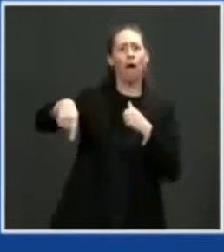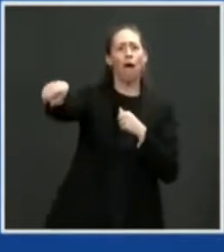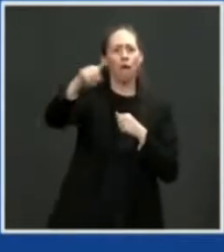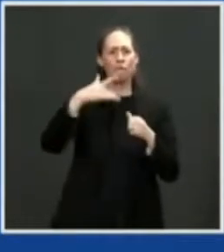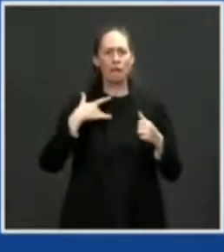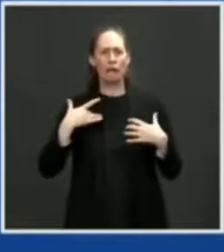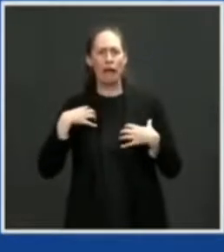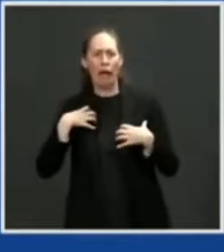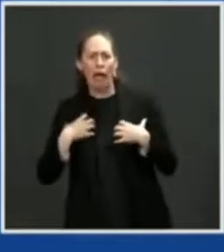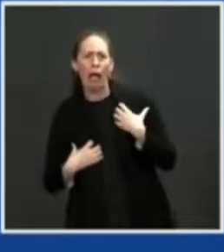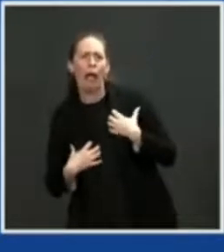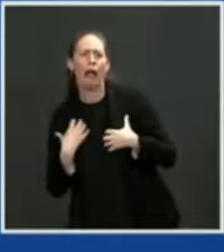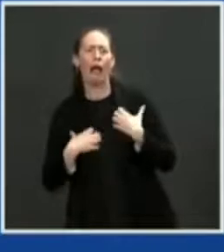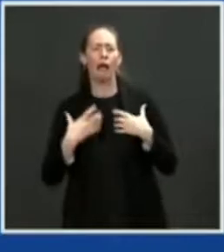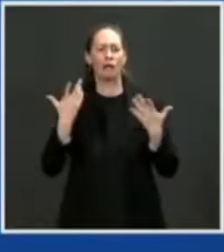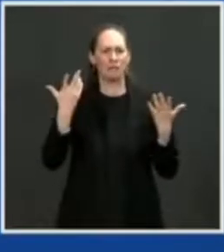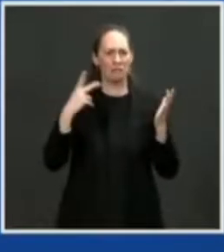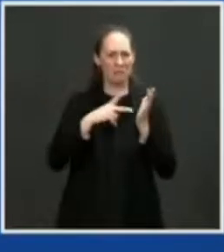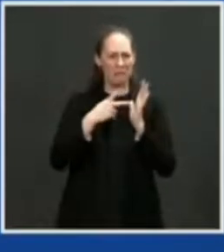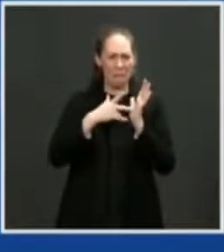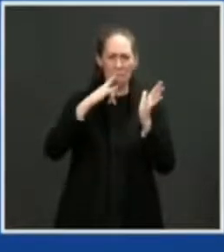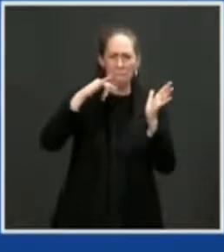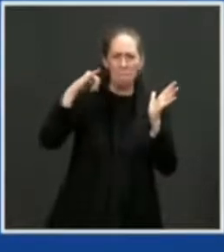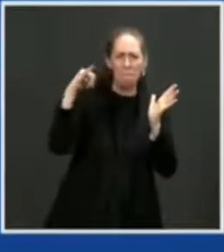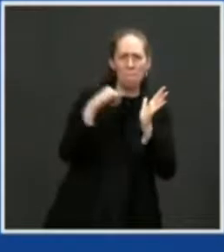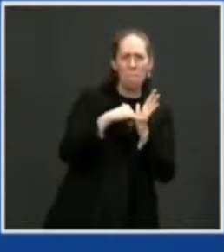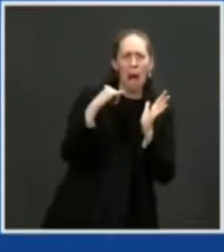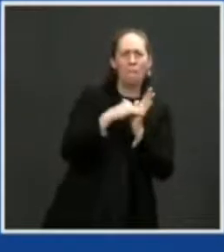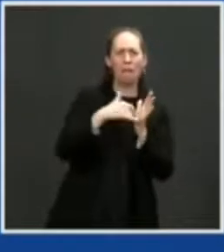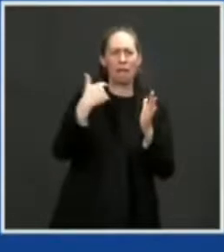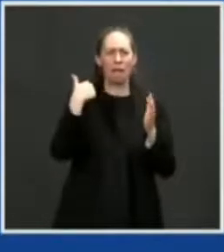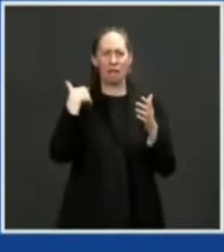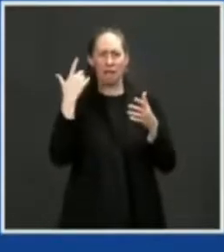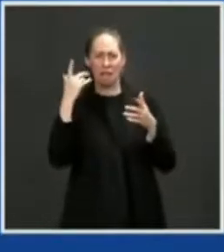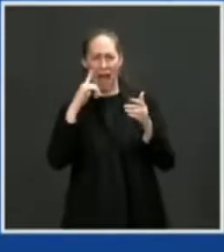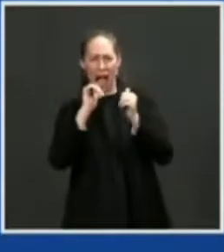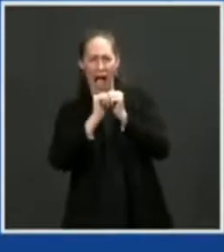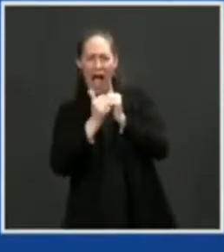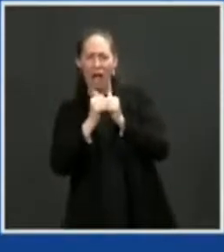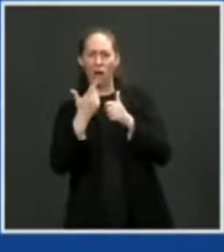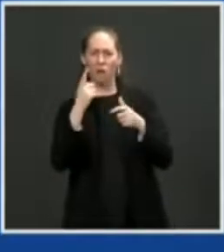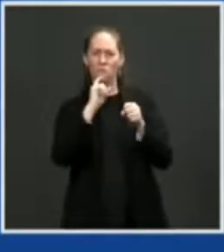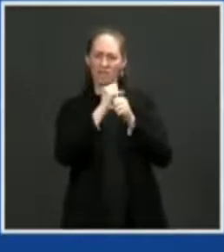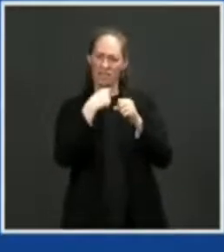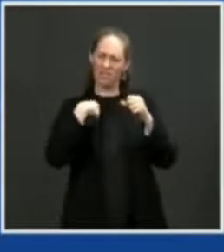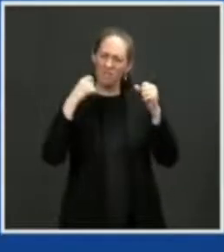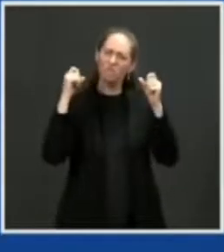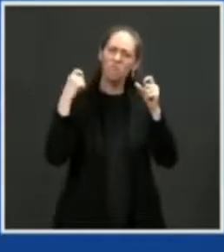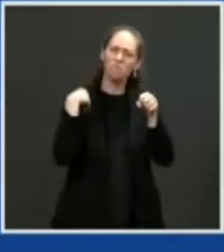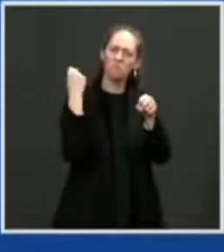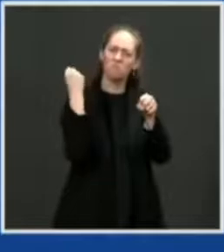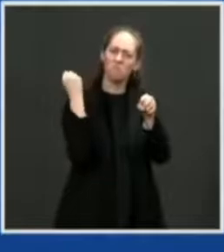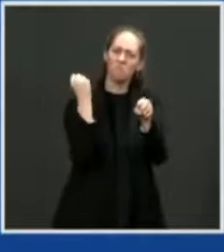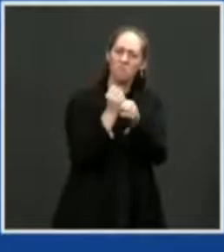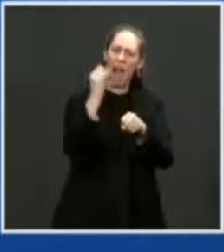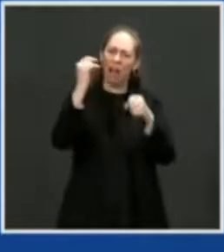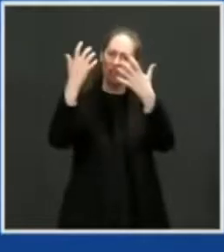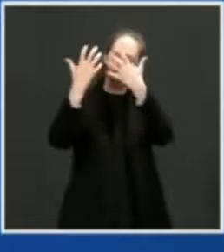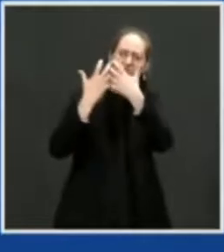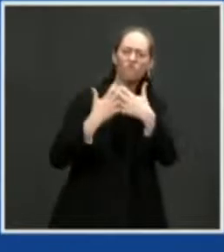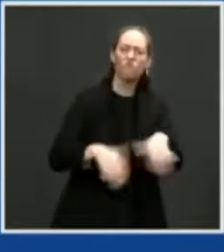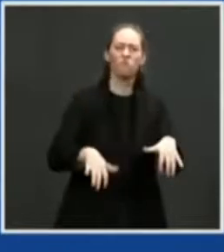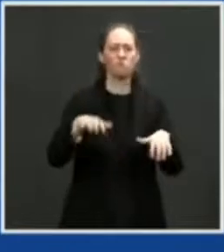no possibility of my getting the plan I got passed. But I'm the most popular Republican president ever. Pretty big